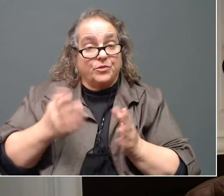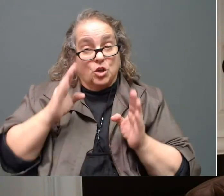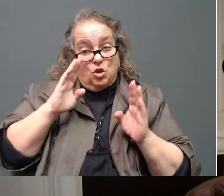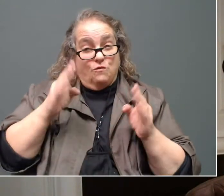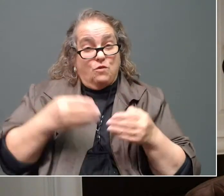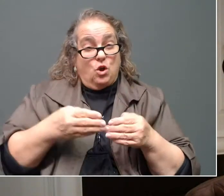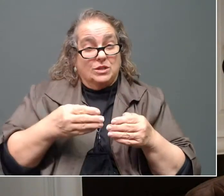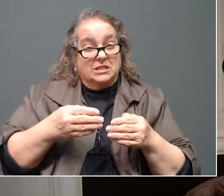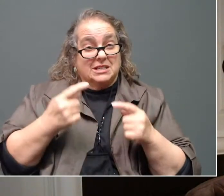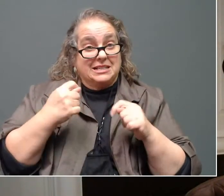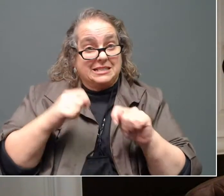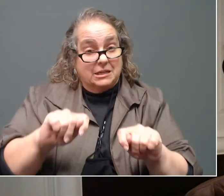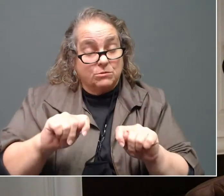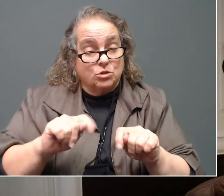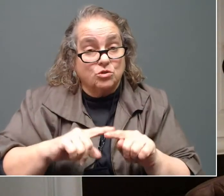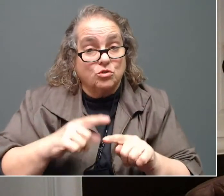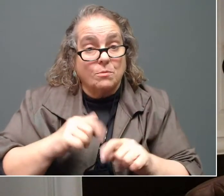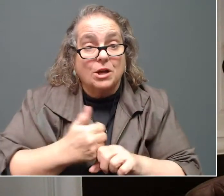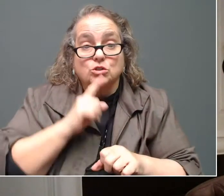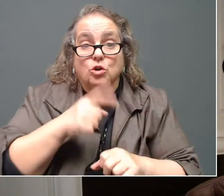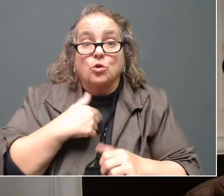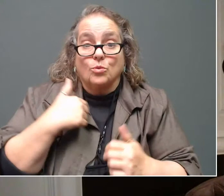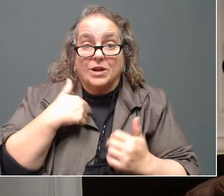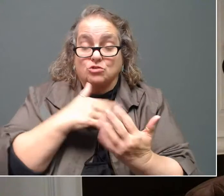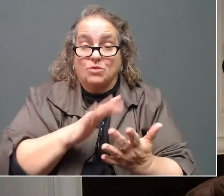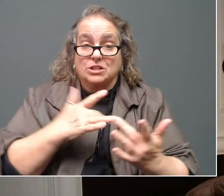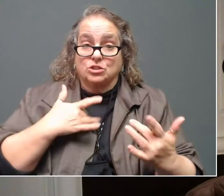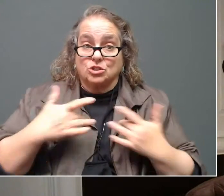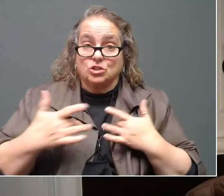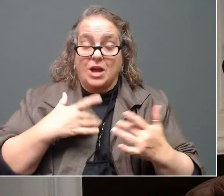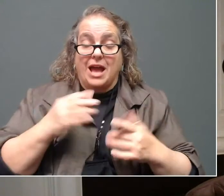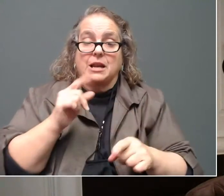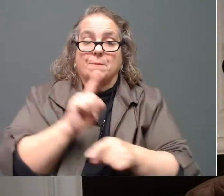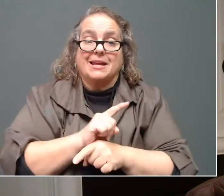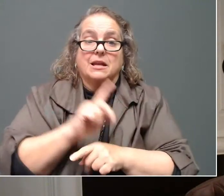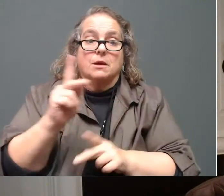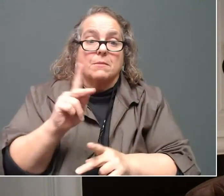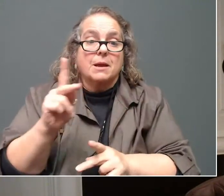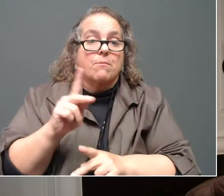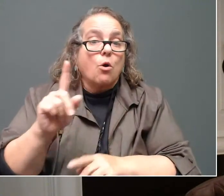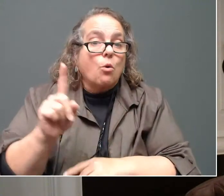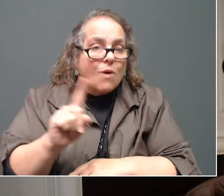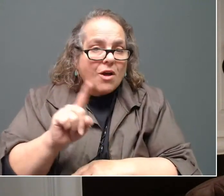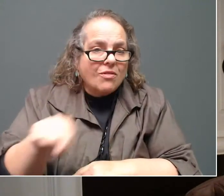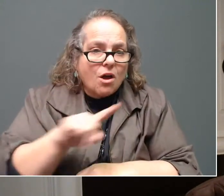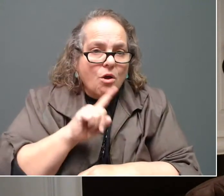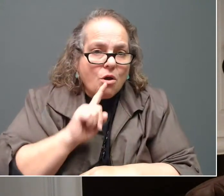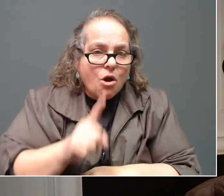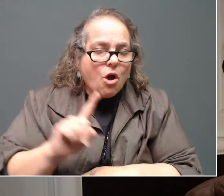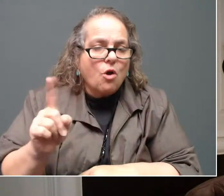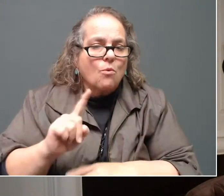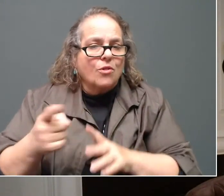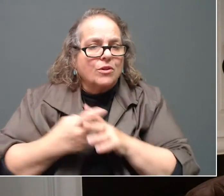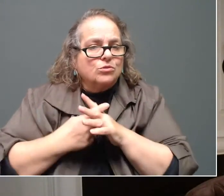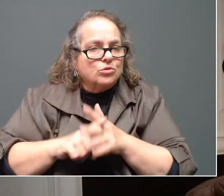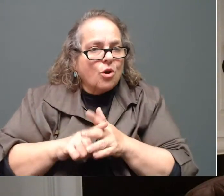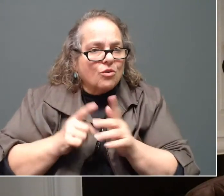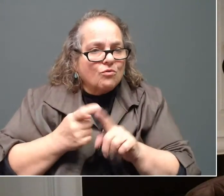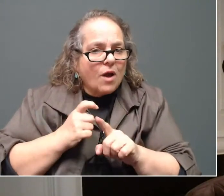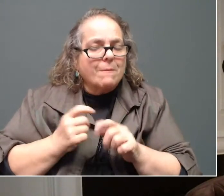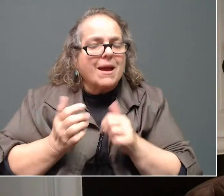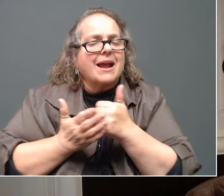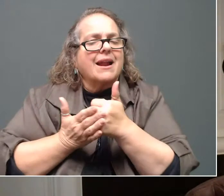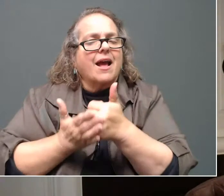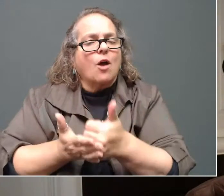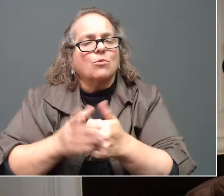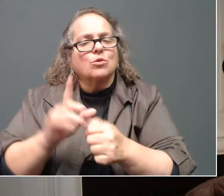sure we address concerns and meet people where they are starting from, and try to help reassure